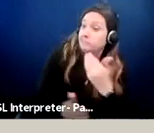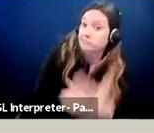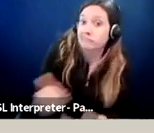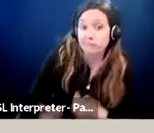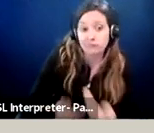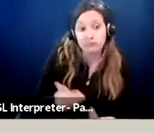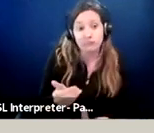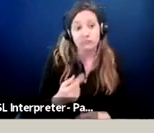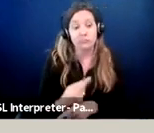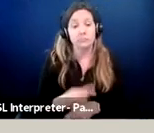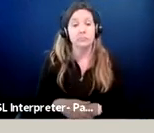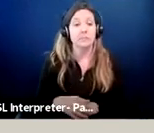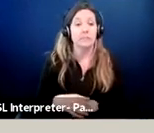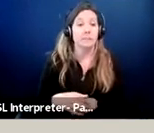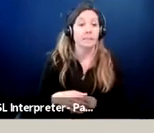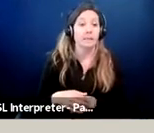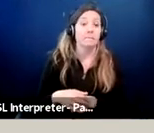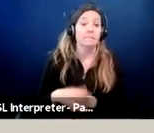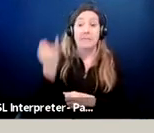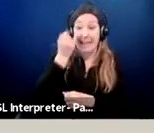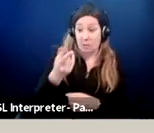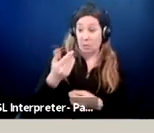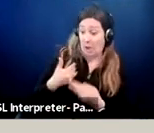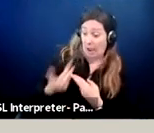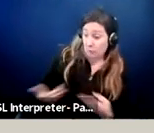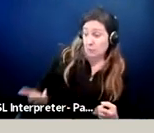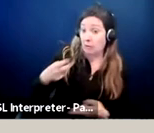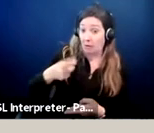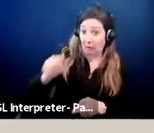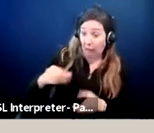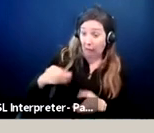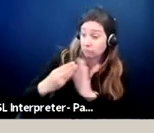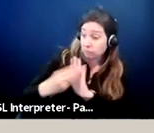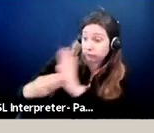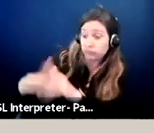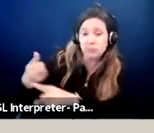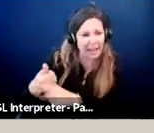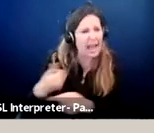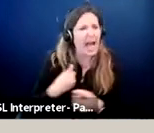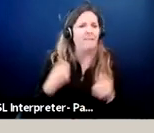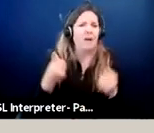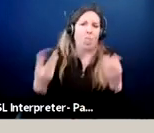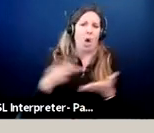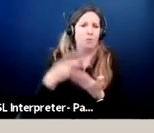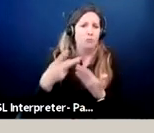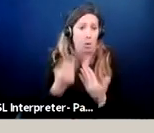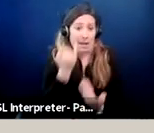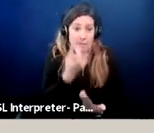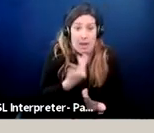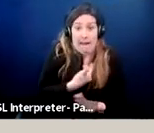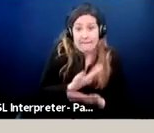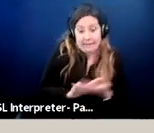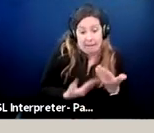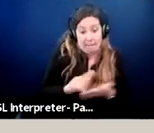are great if you've got the resources and the bandwidth to go and do the applications yourself. There are many programs out there, especially ones that are